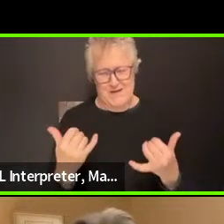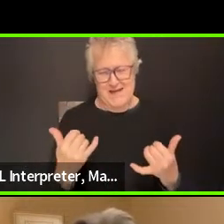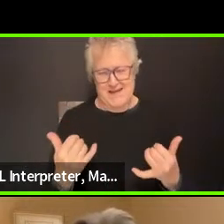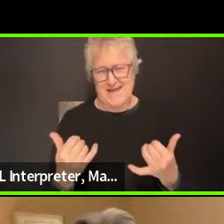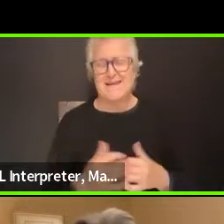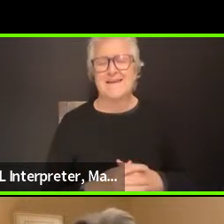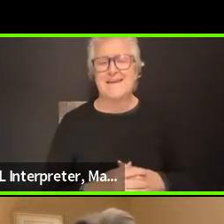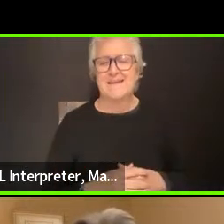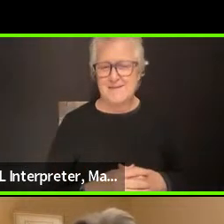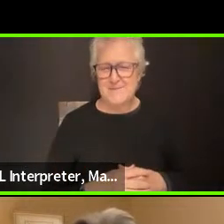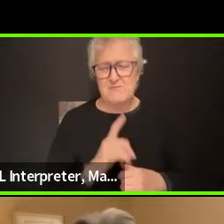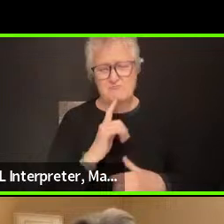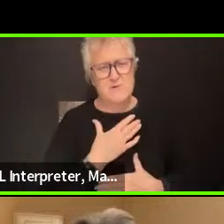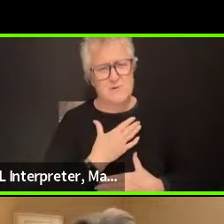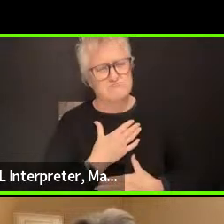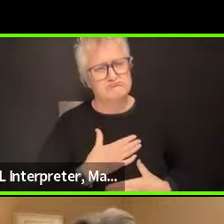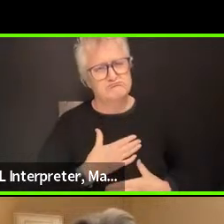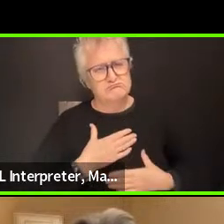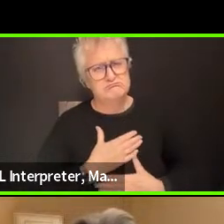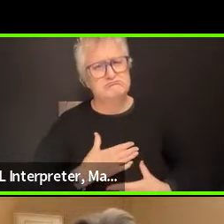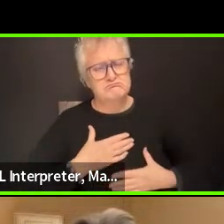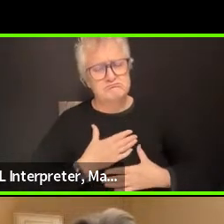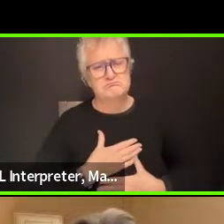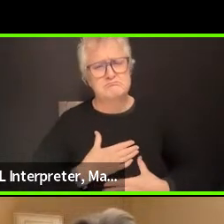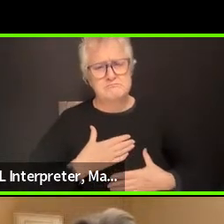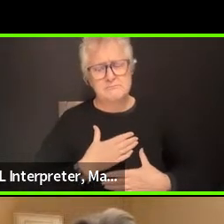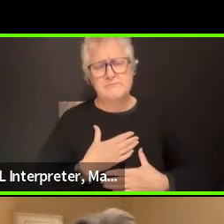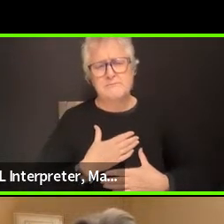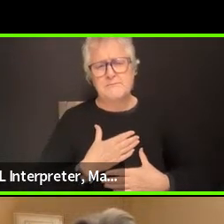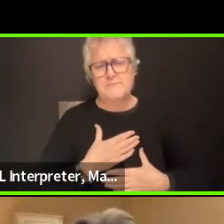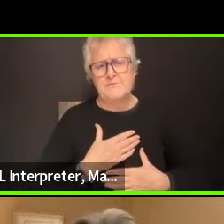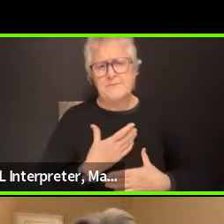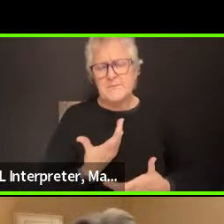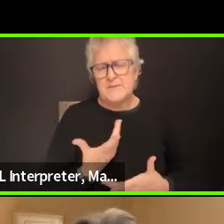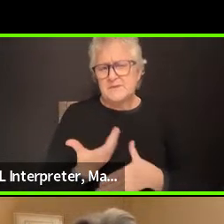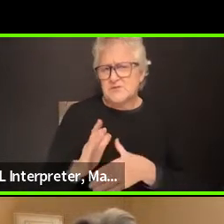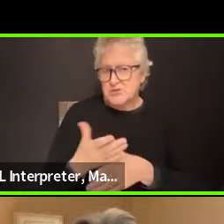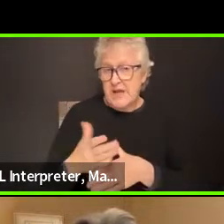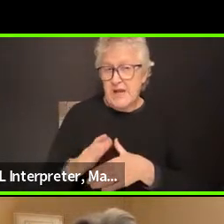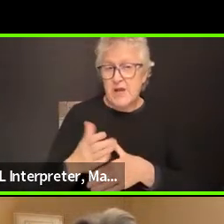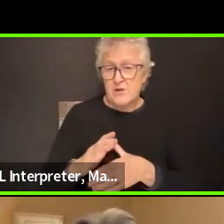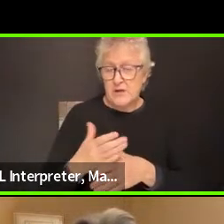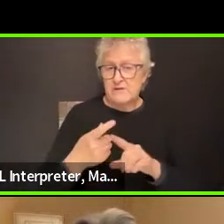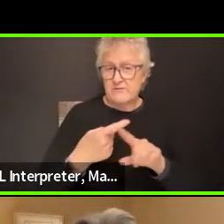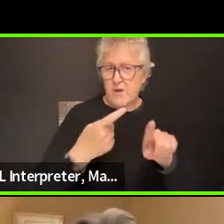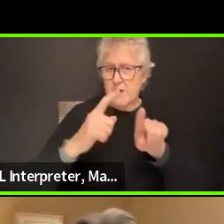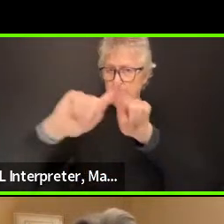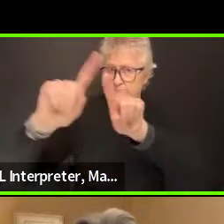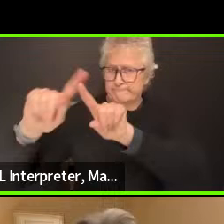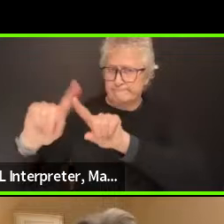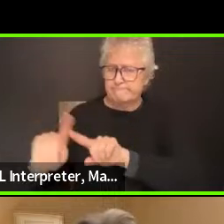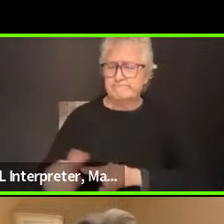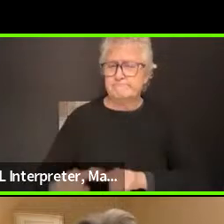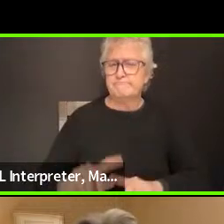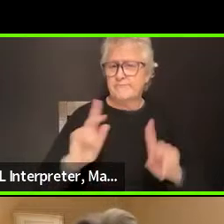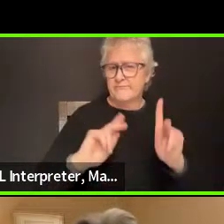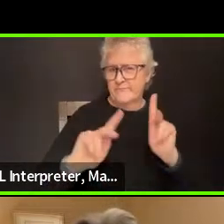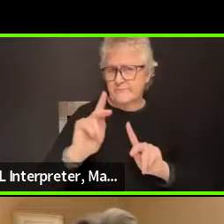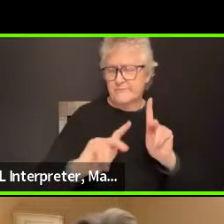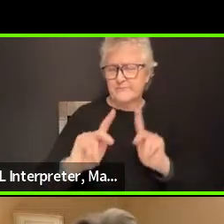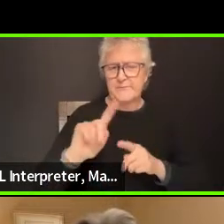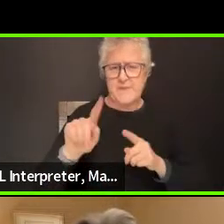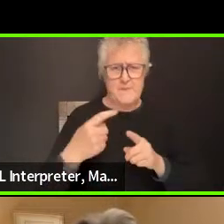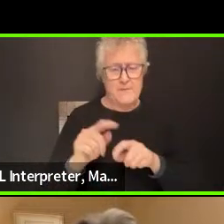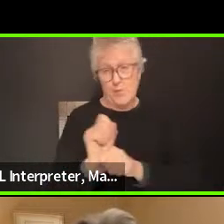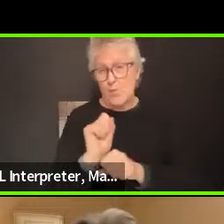Yeah, I really appreciated also just sharing from a variety of folks about the work that we are